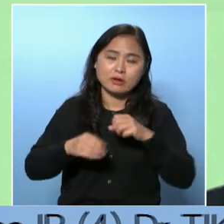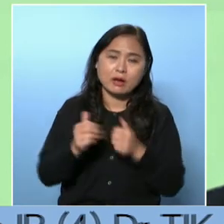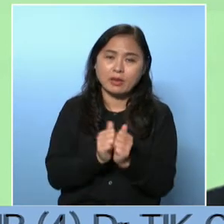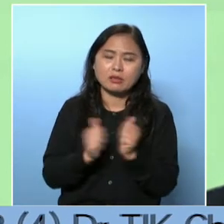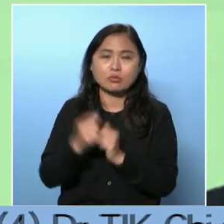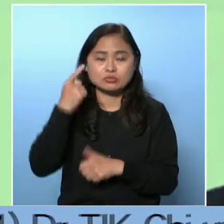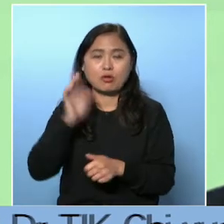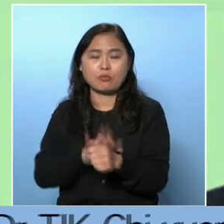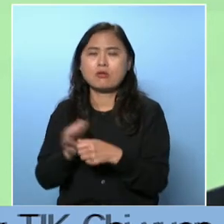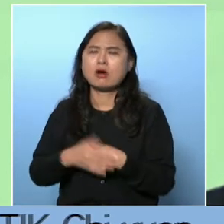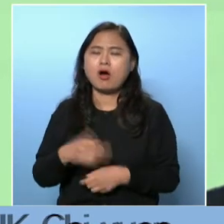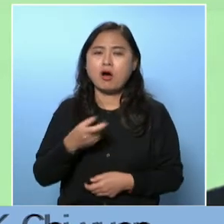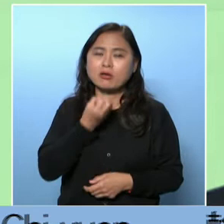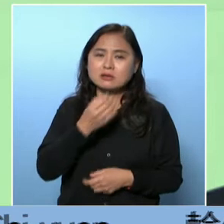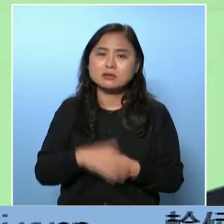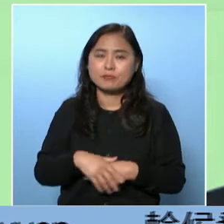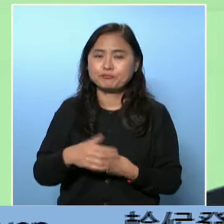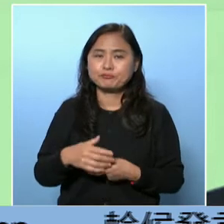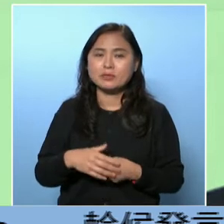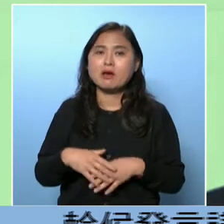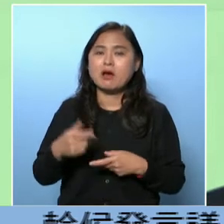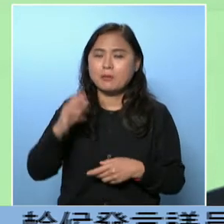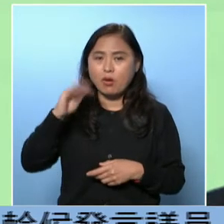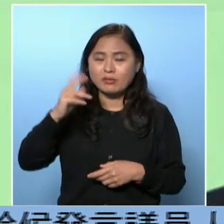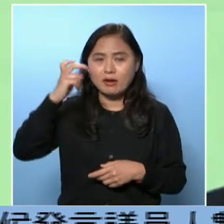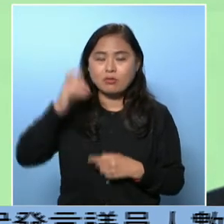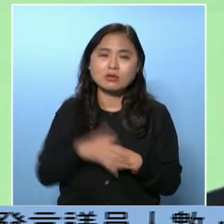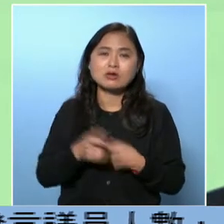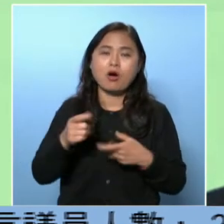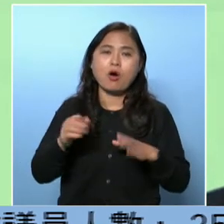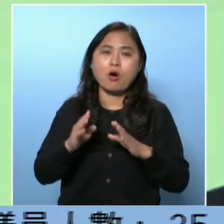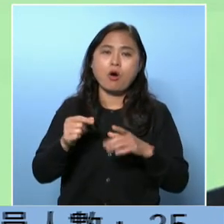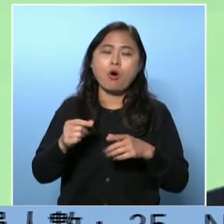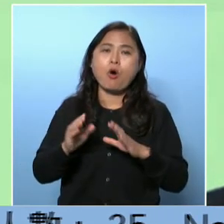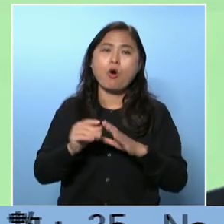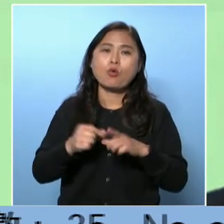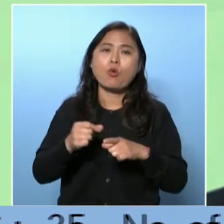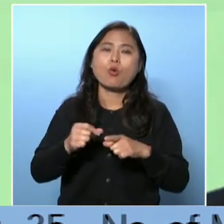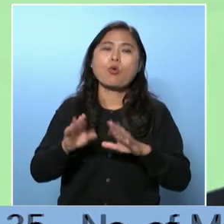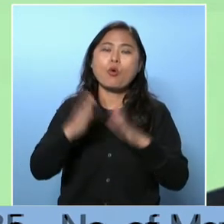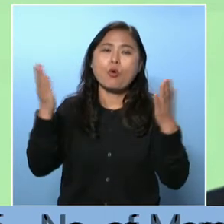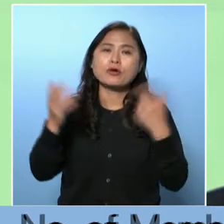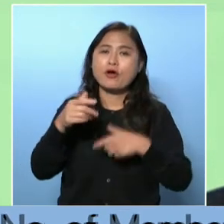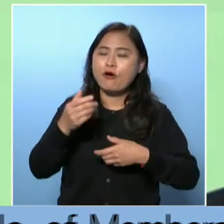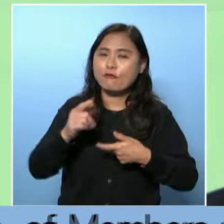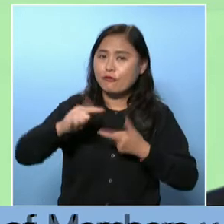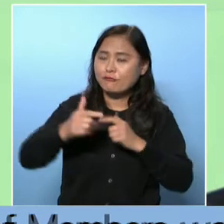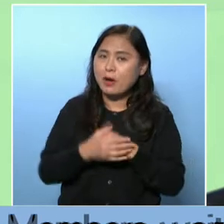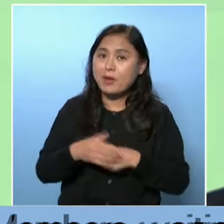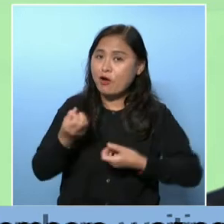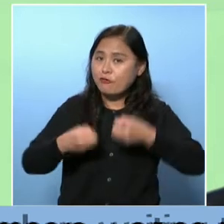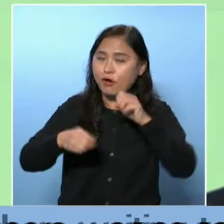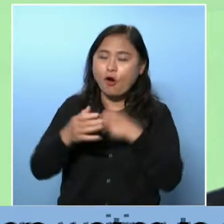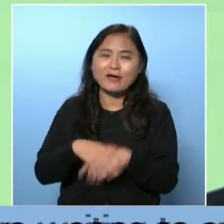People in the IT sector would like to offer a helping hand. So I hope the government can consider turning this into an